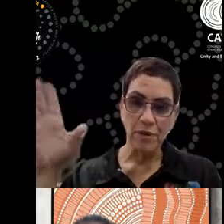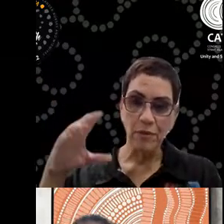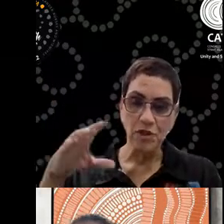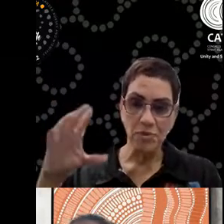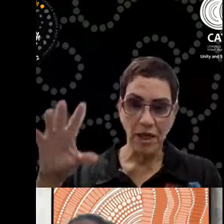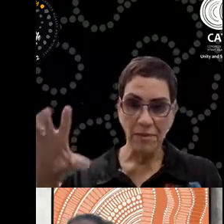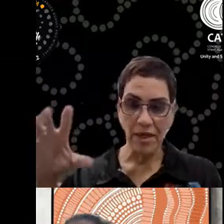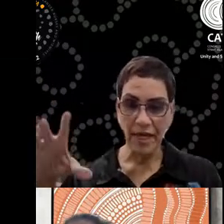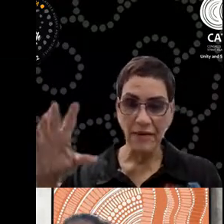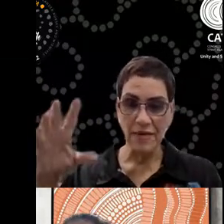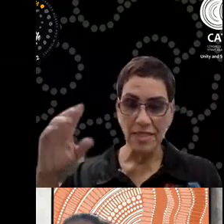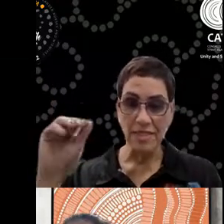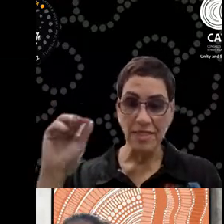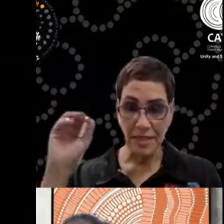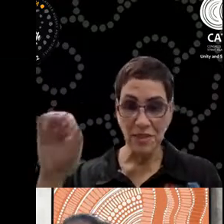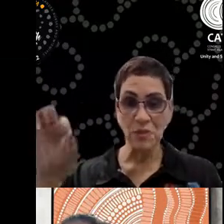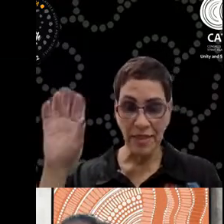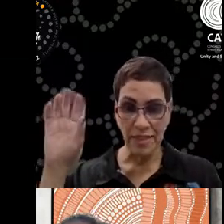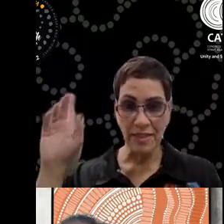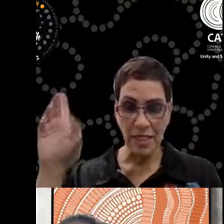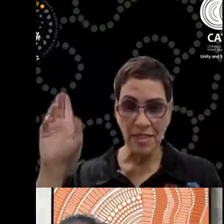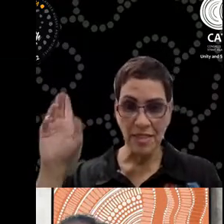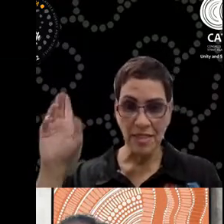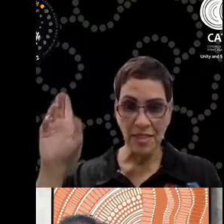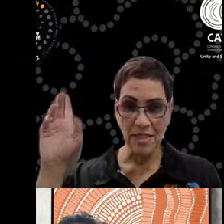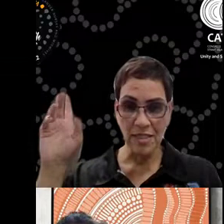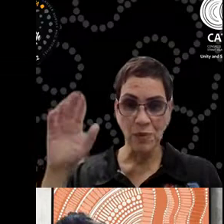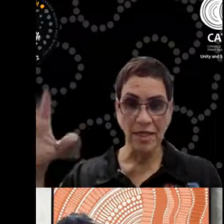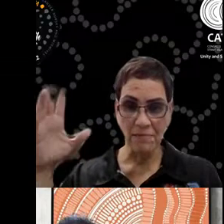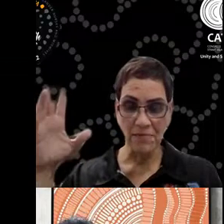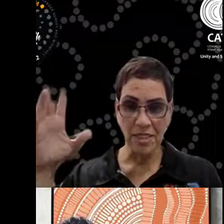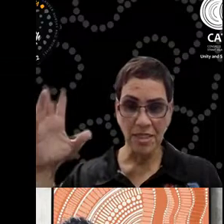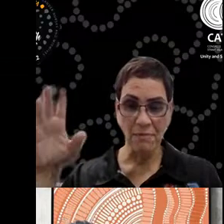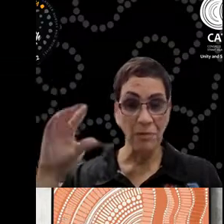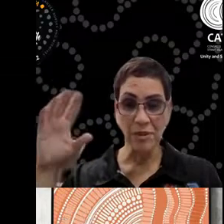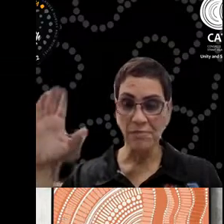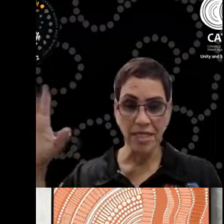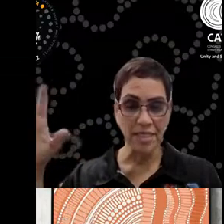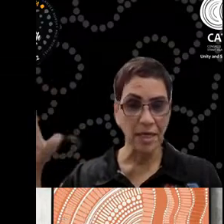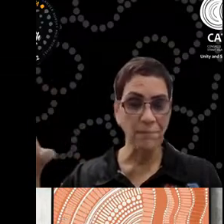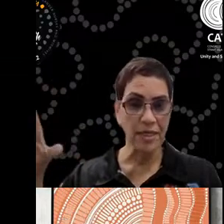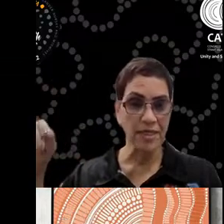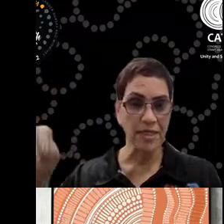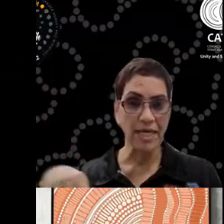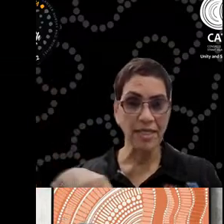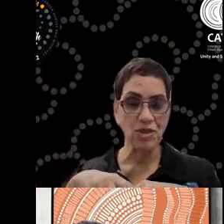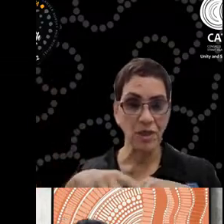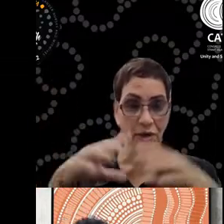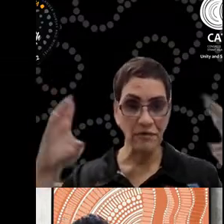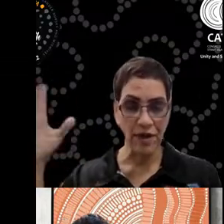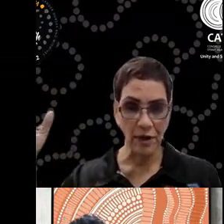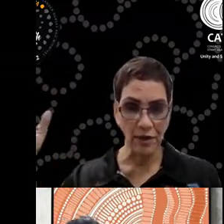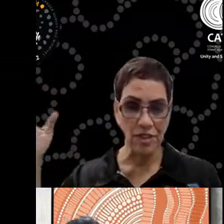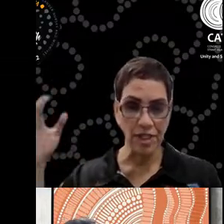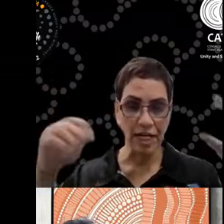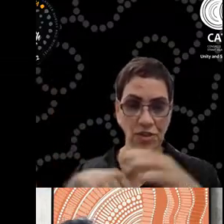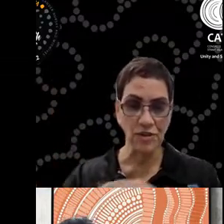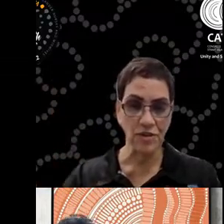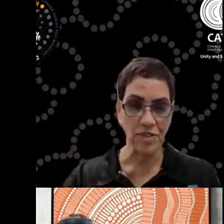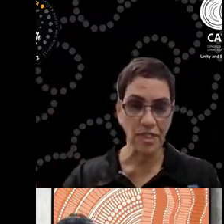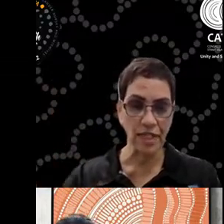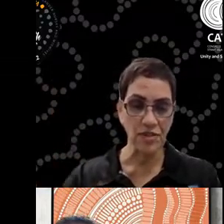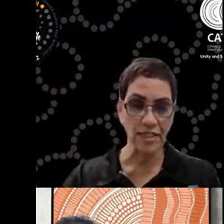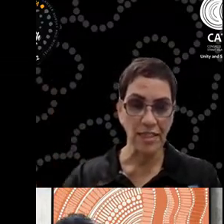but the platform upon which Mullumbimby sits is a Melbourne-based company, and they do a lot of